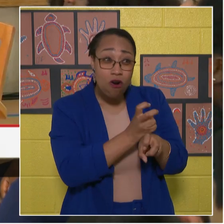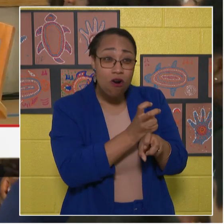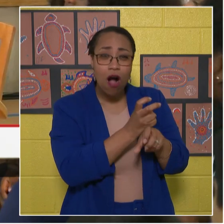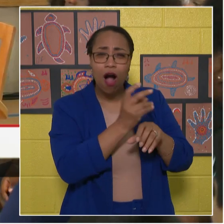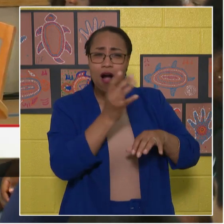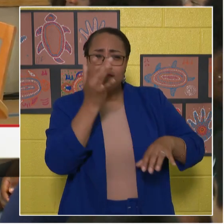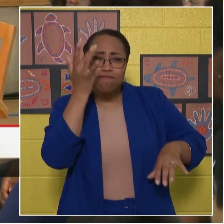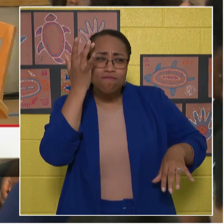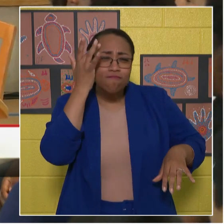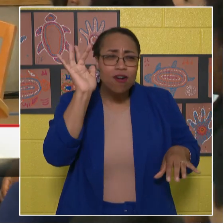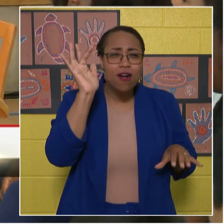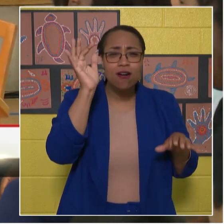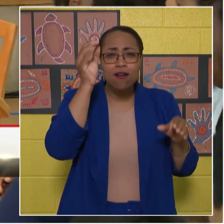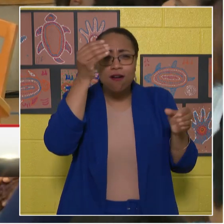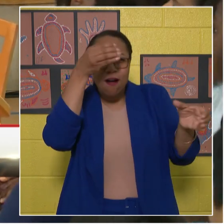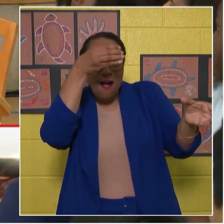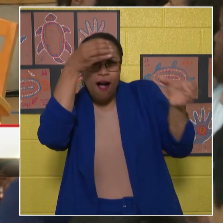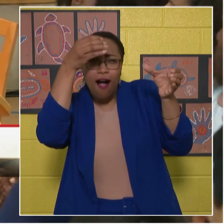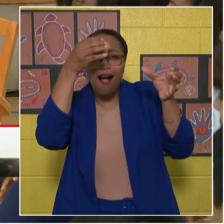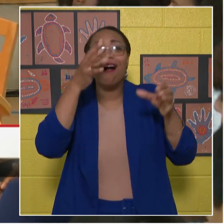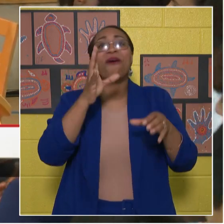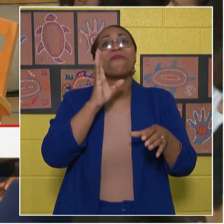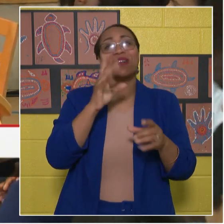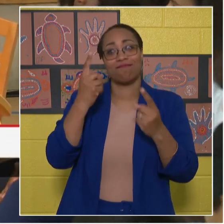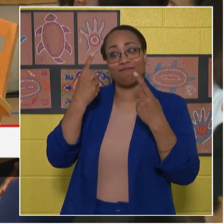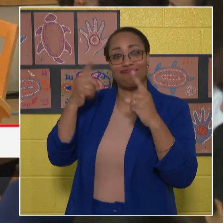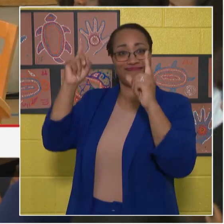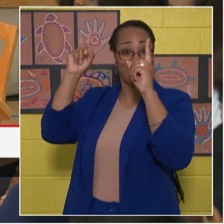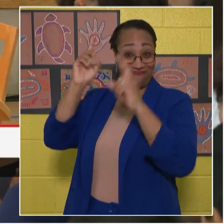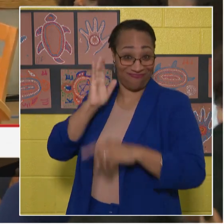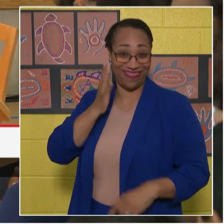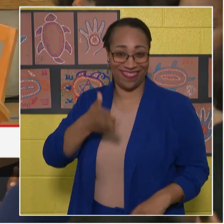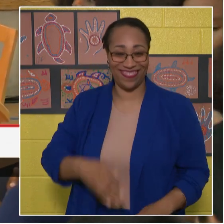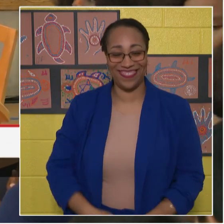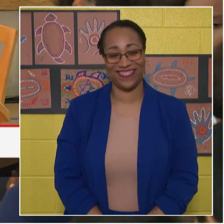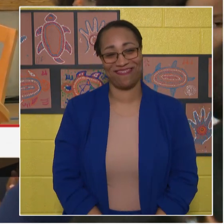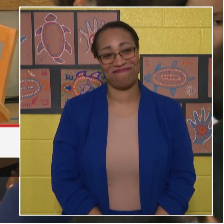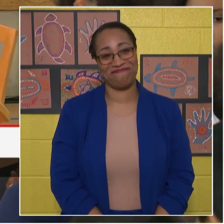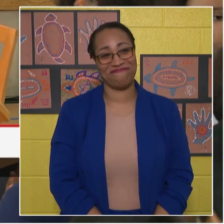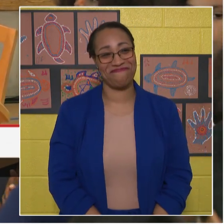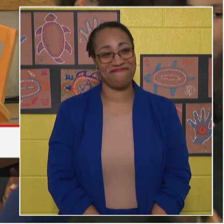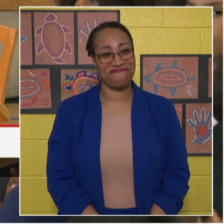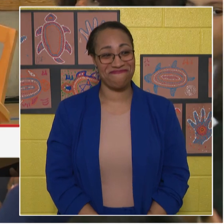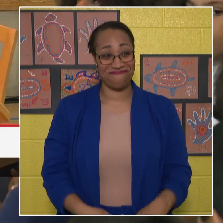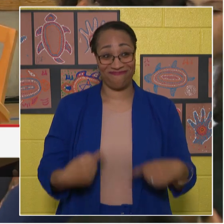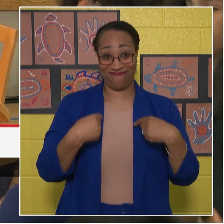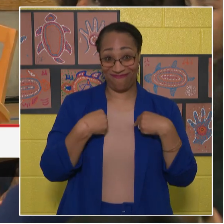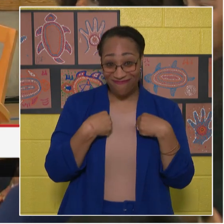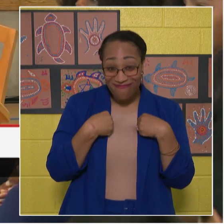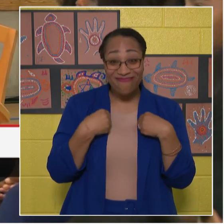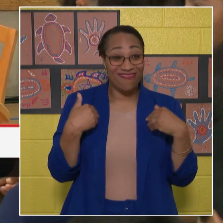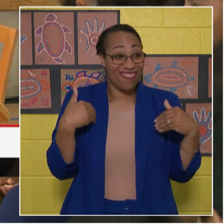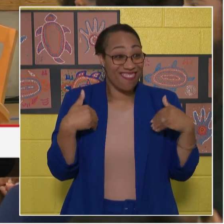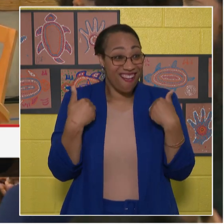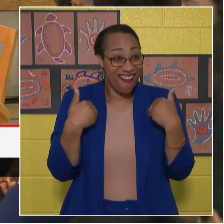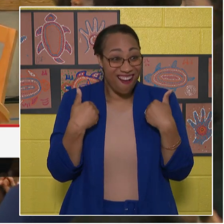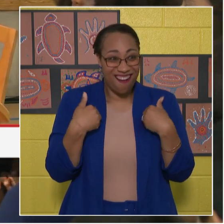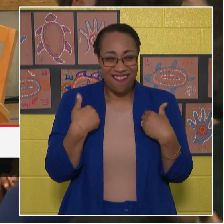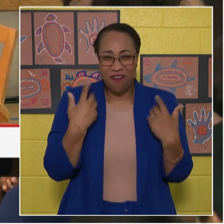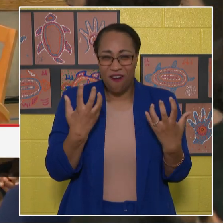When I was a child, I was inspired to become a teacher. And ever since the age of